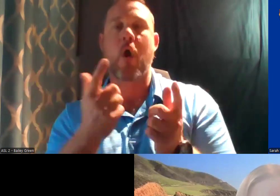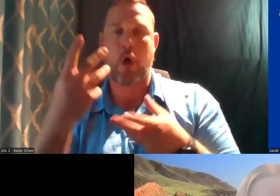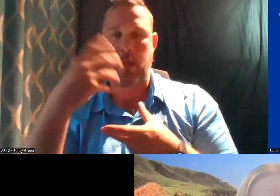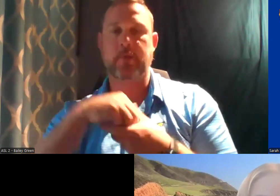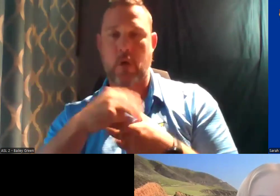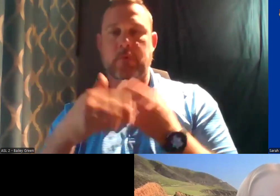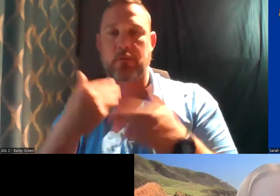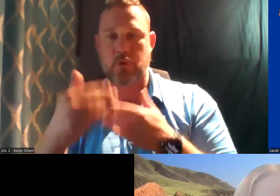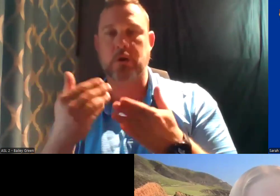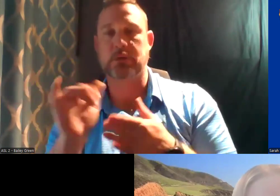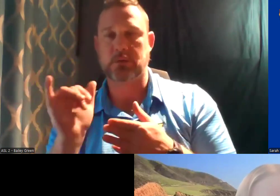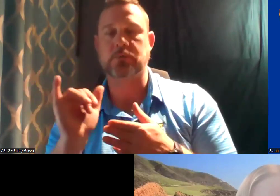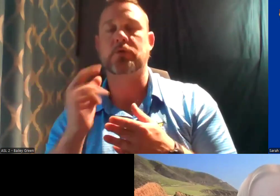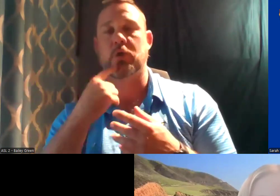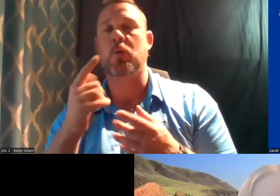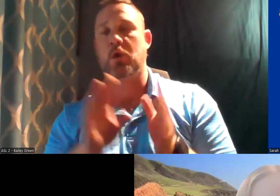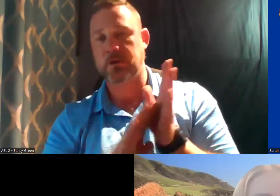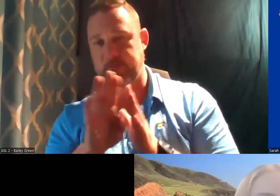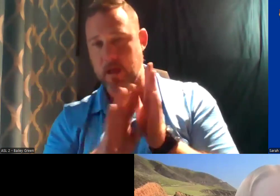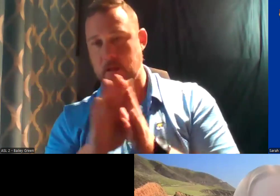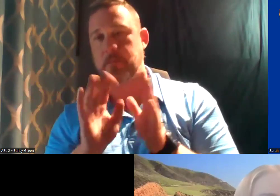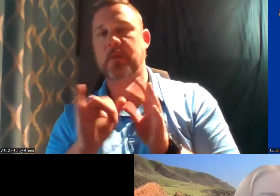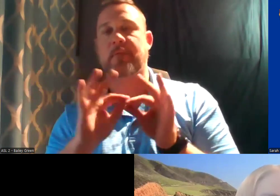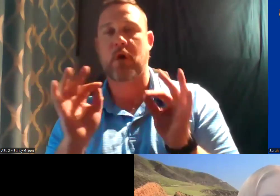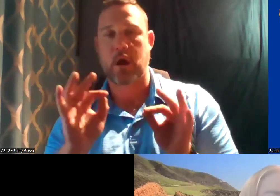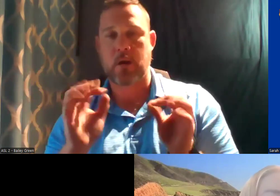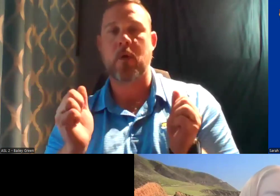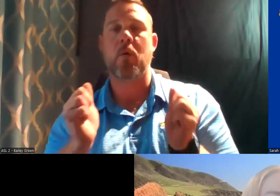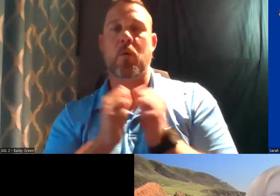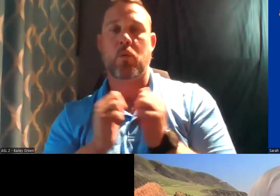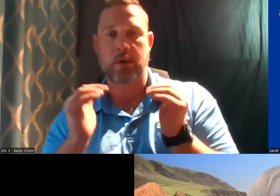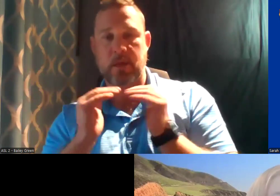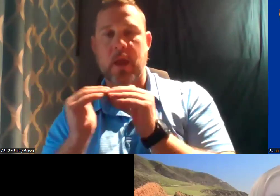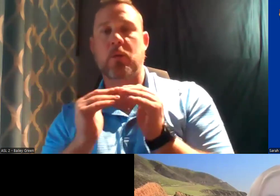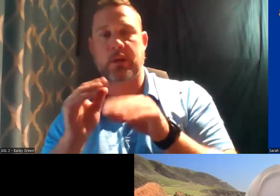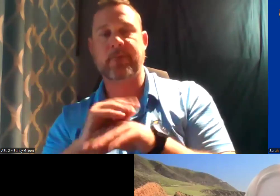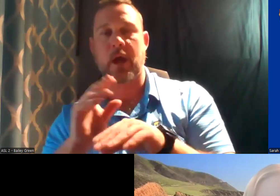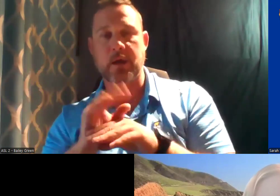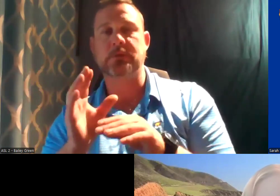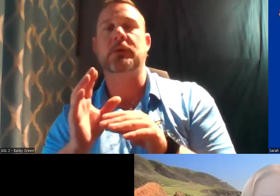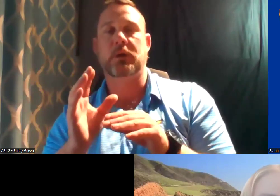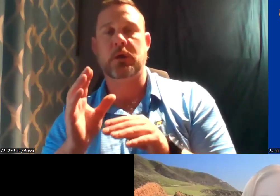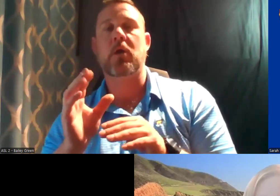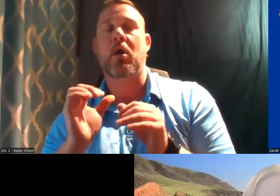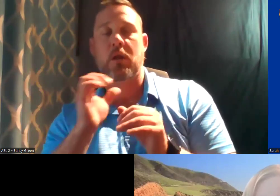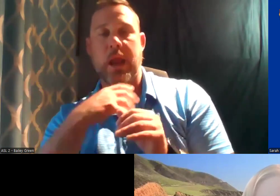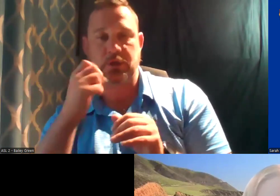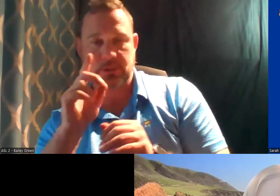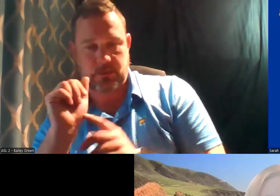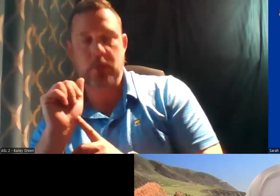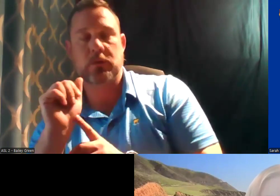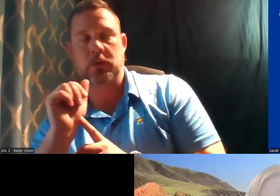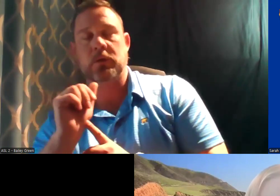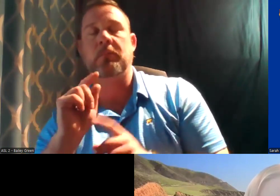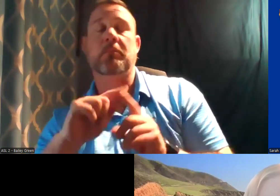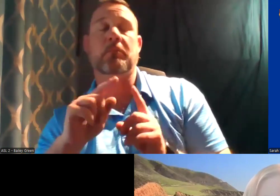in the process as well. So we're kind of developing that framework with the Equity Advisory Committee on Aging and Disability, but definitely